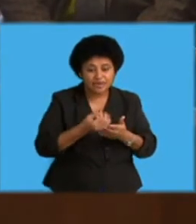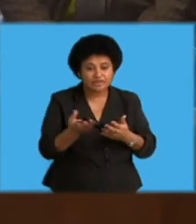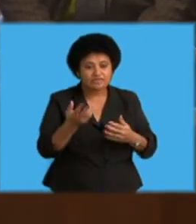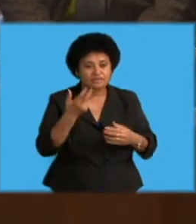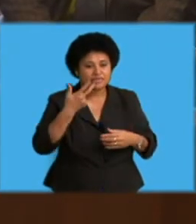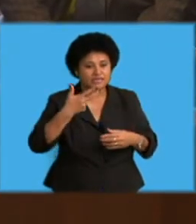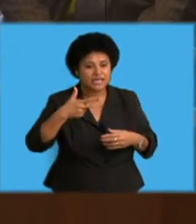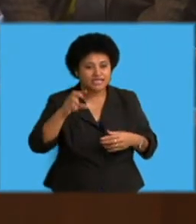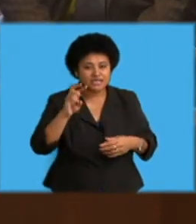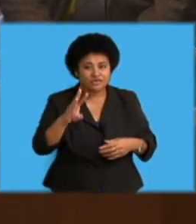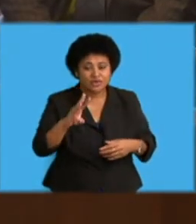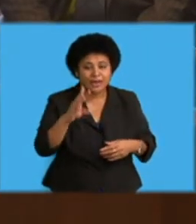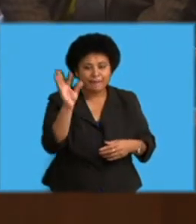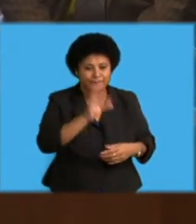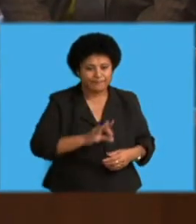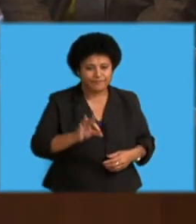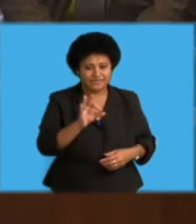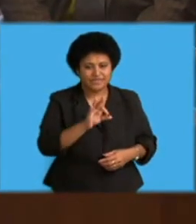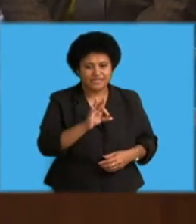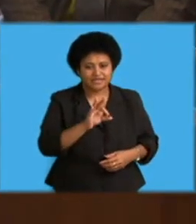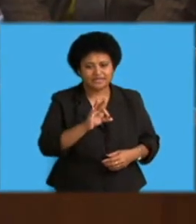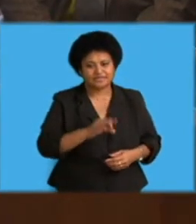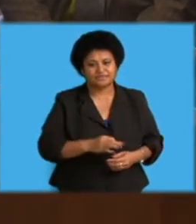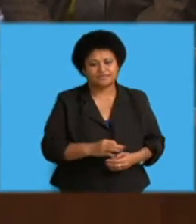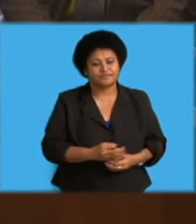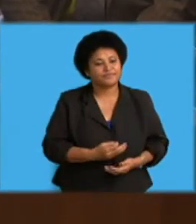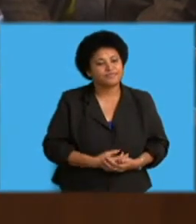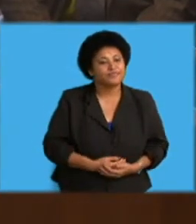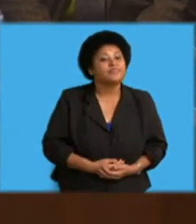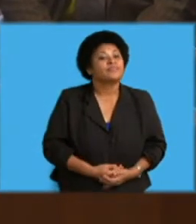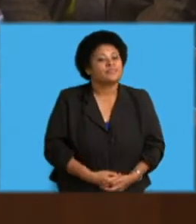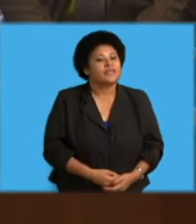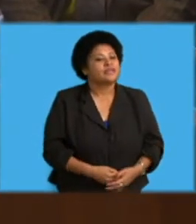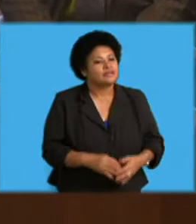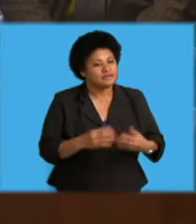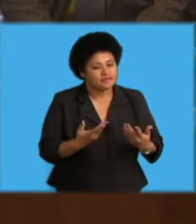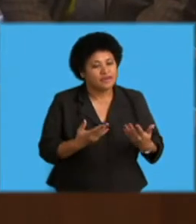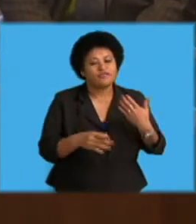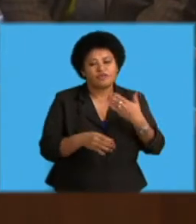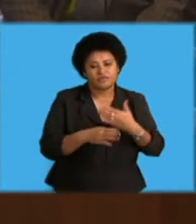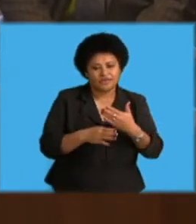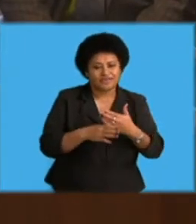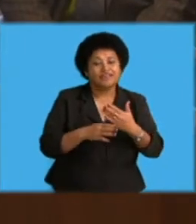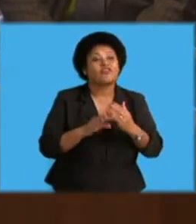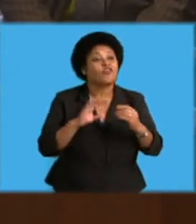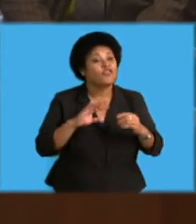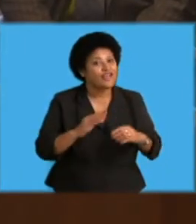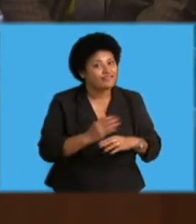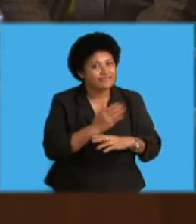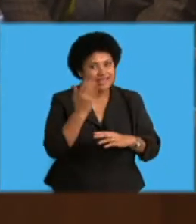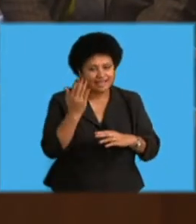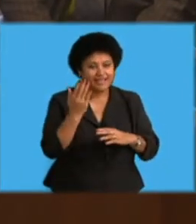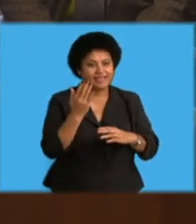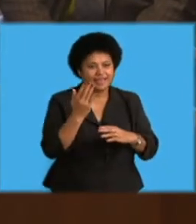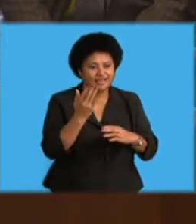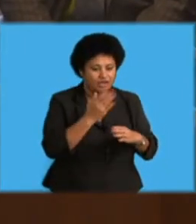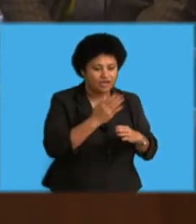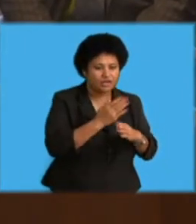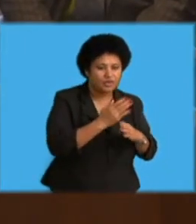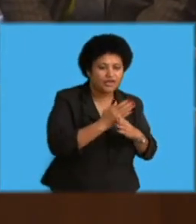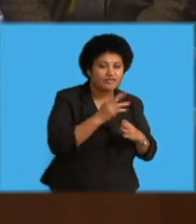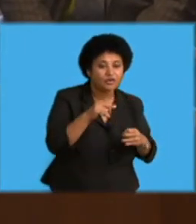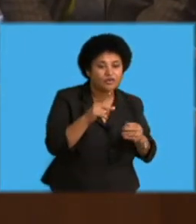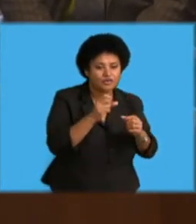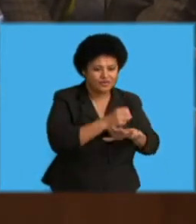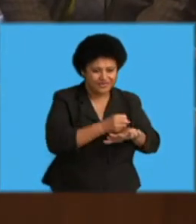words, 83% of the money that government spent went into operating the government, day-to-day running, which essentially did not have much to